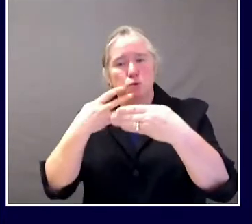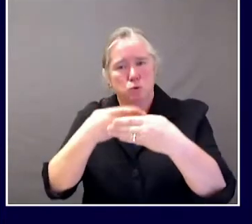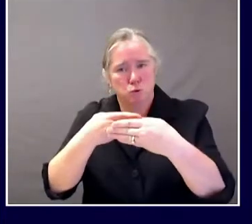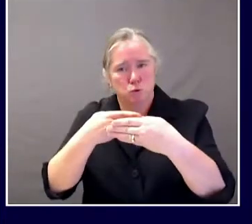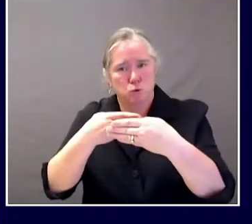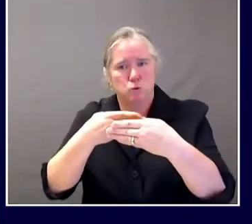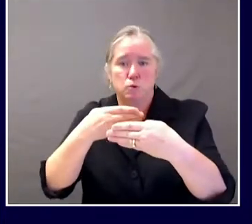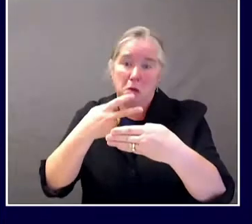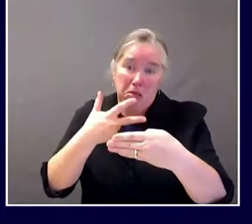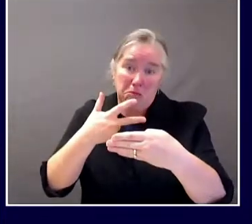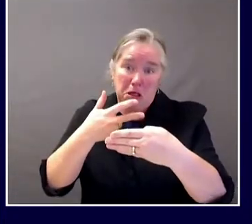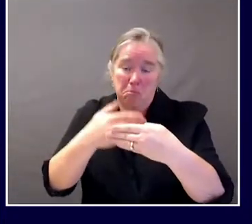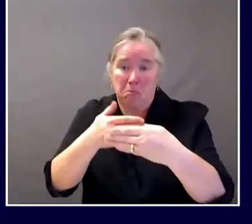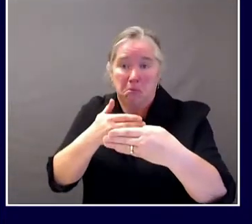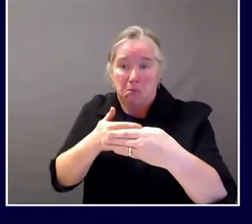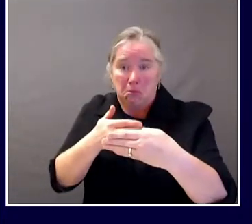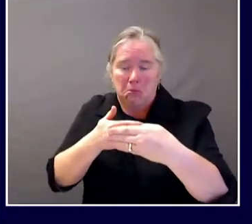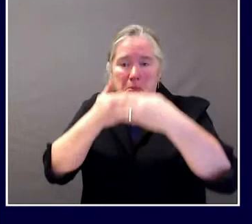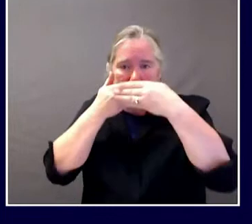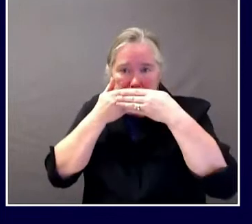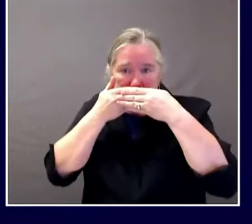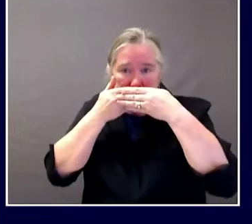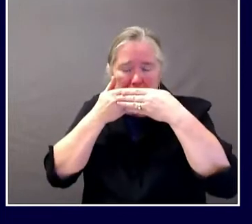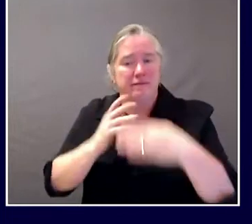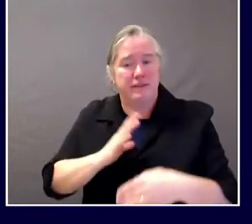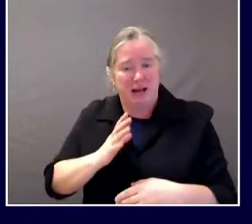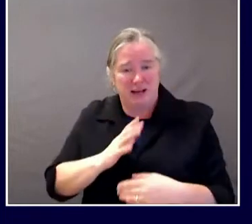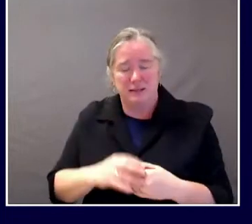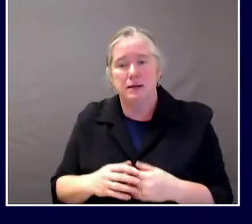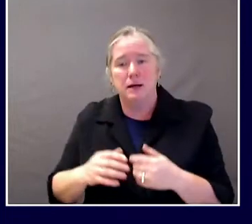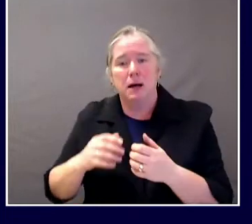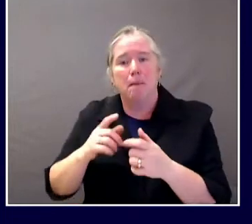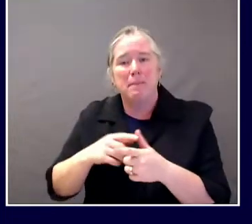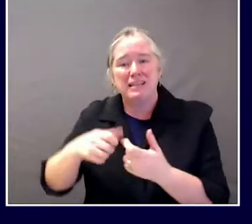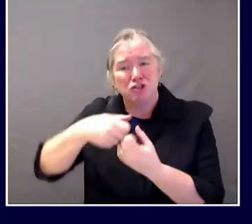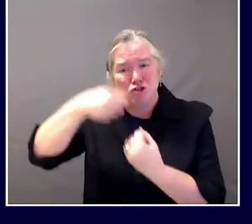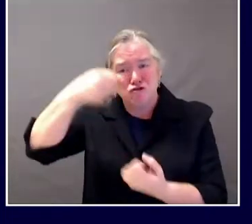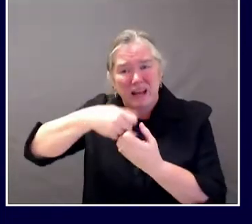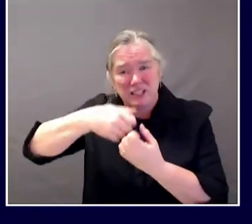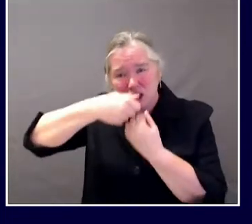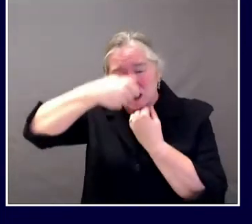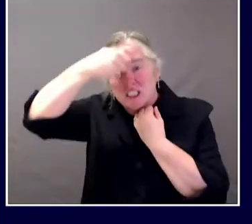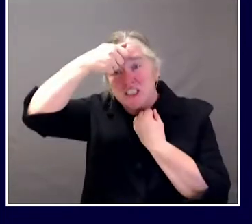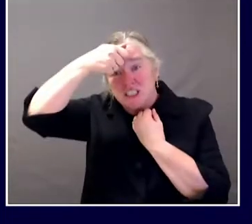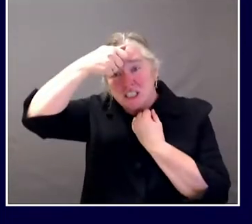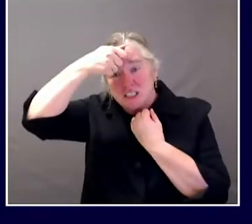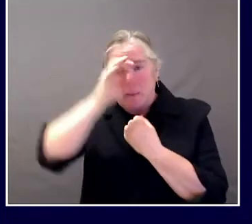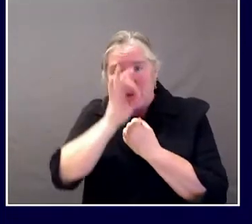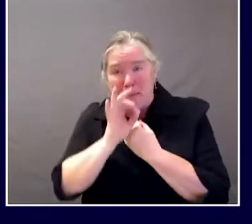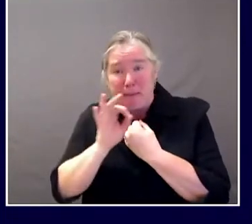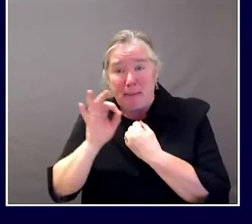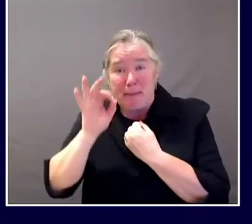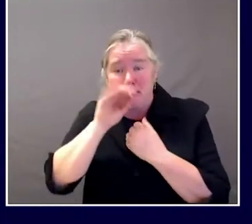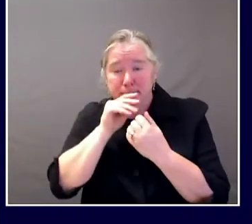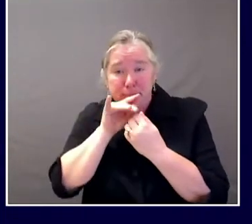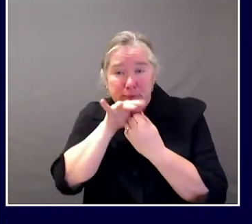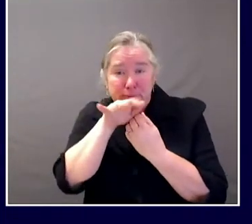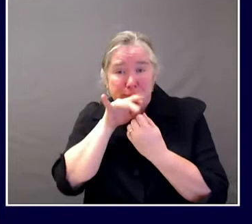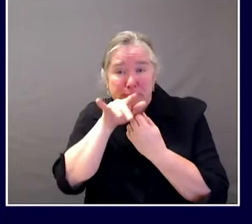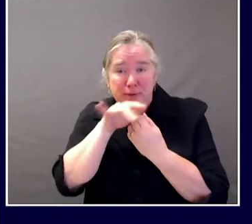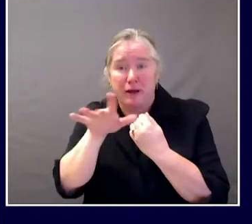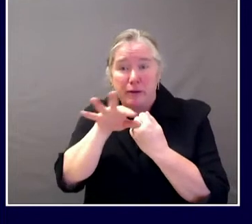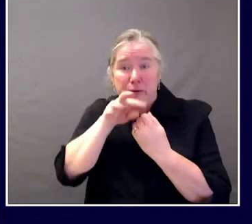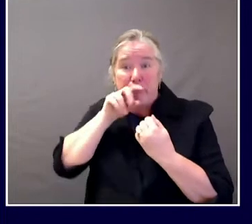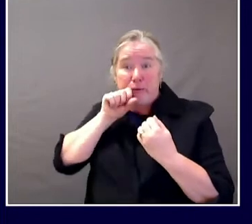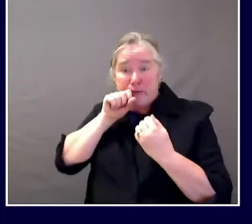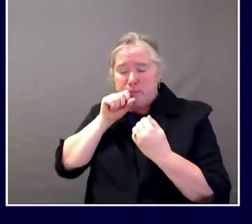that's stretchable, is not going to do the job as well as something that's dedicated for the task. Right. I have another question, but just to follow up on